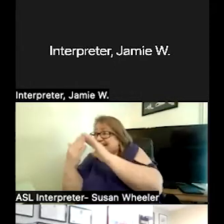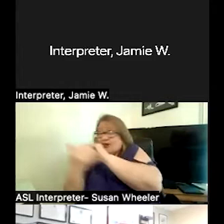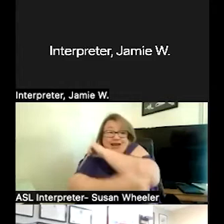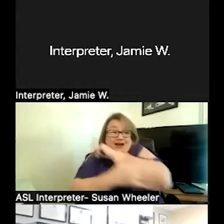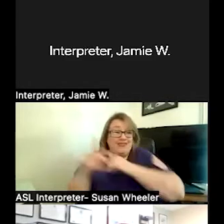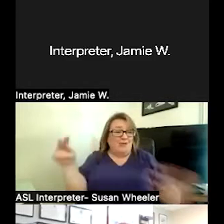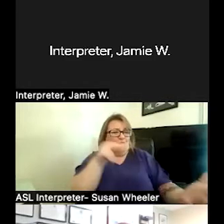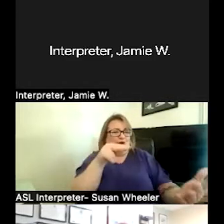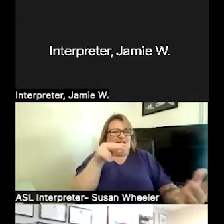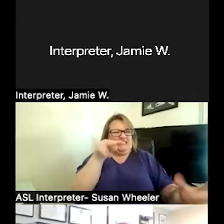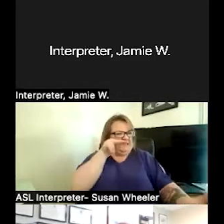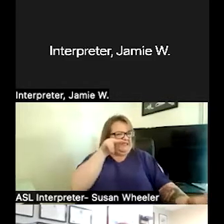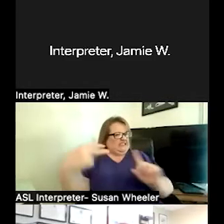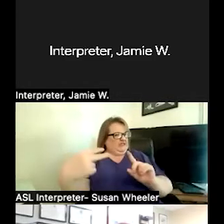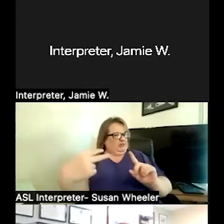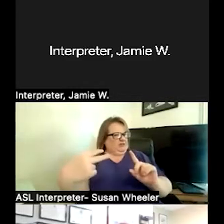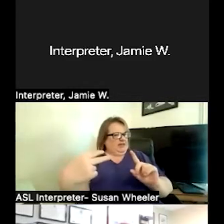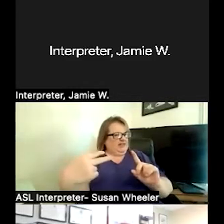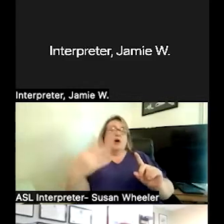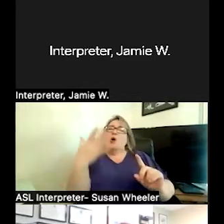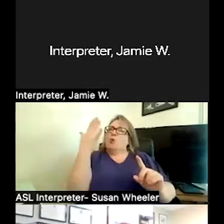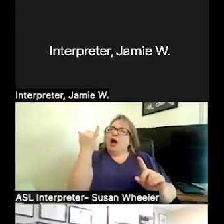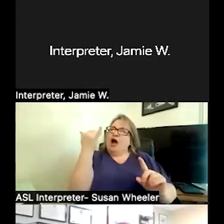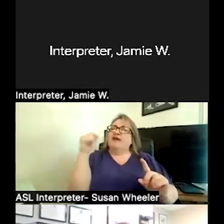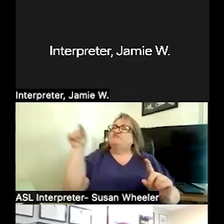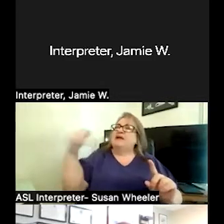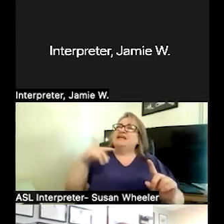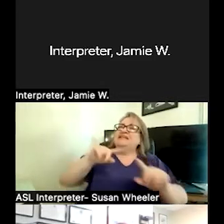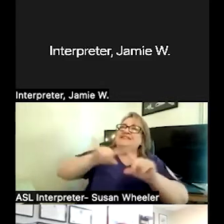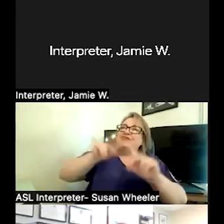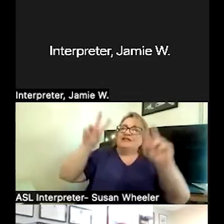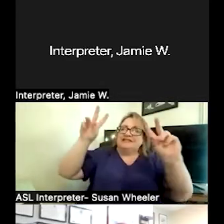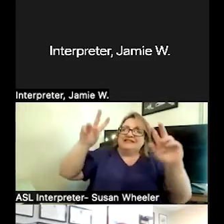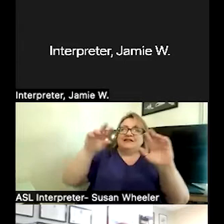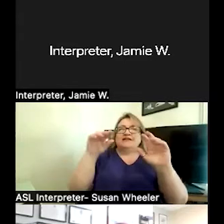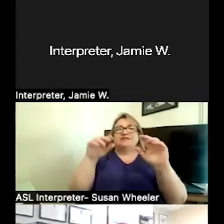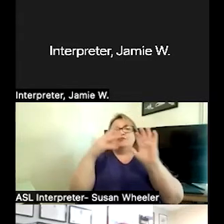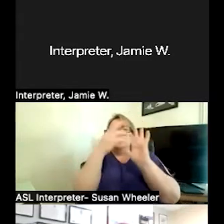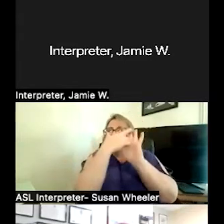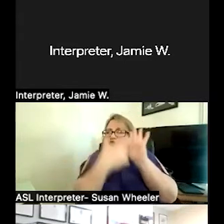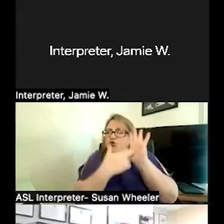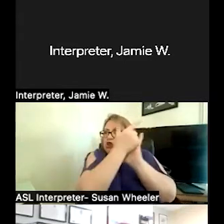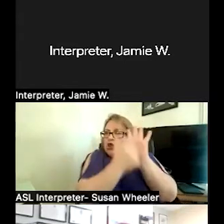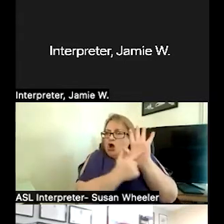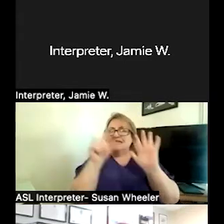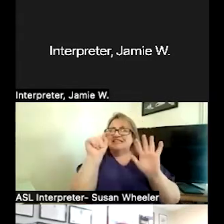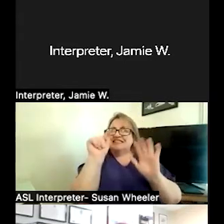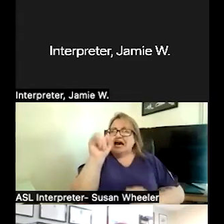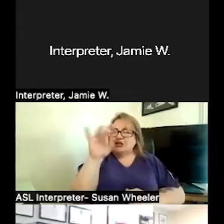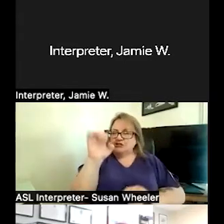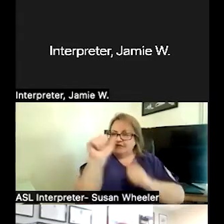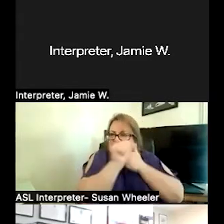bit differently because they have different titles and regulations that they have to comply with.